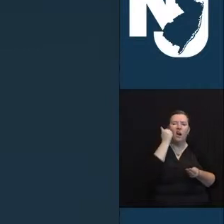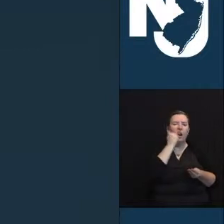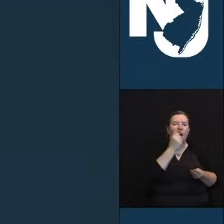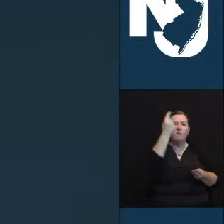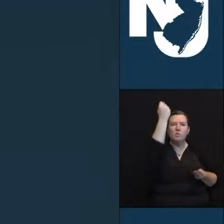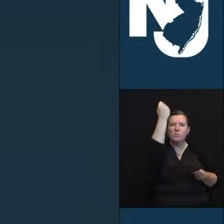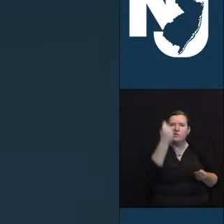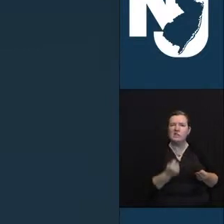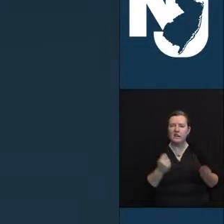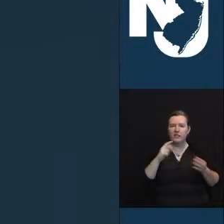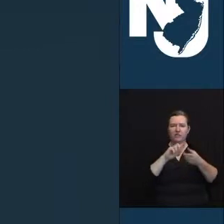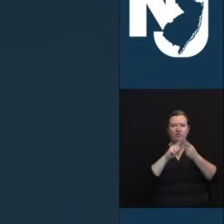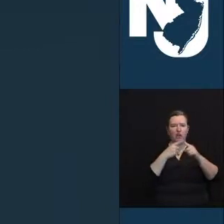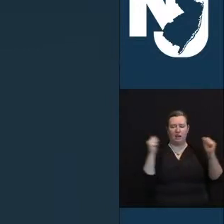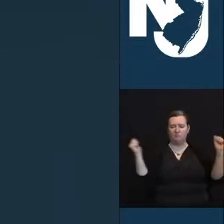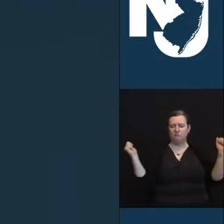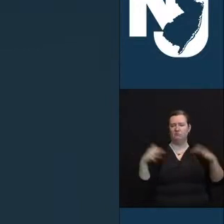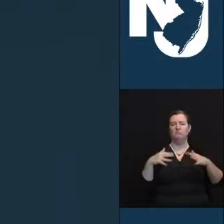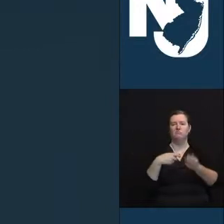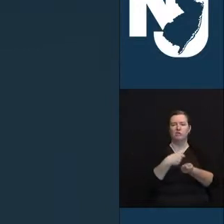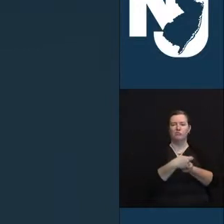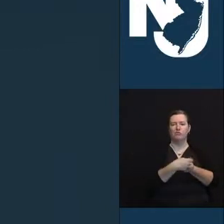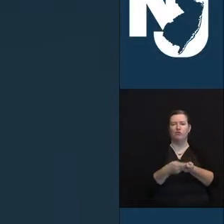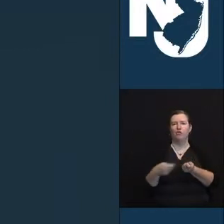more than 50 years.